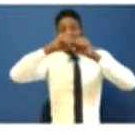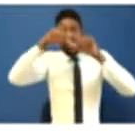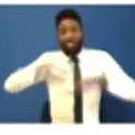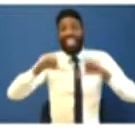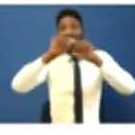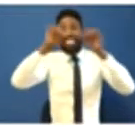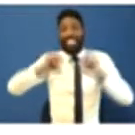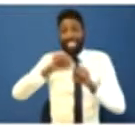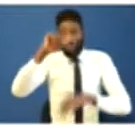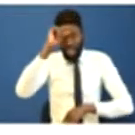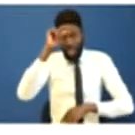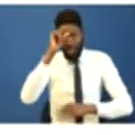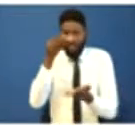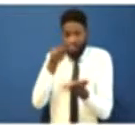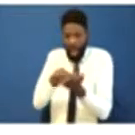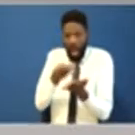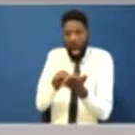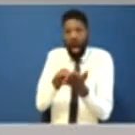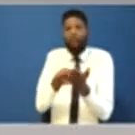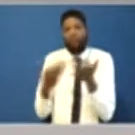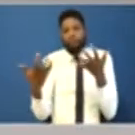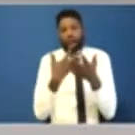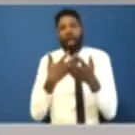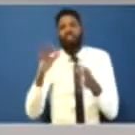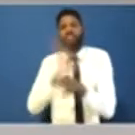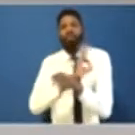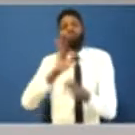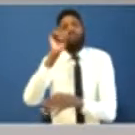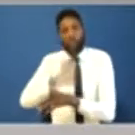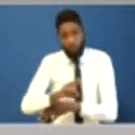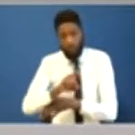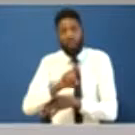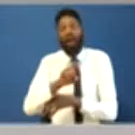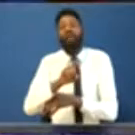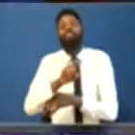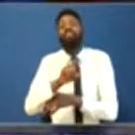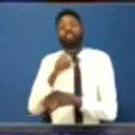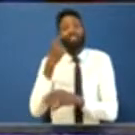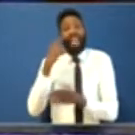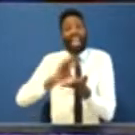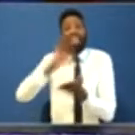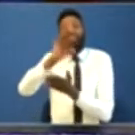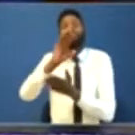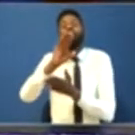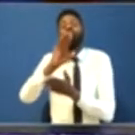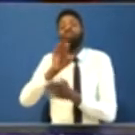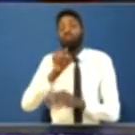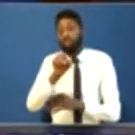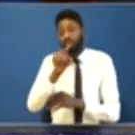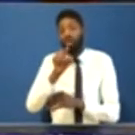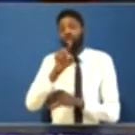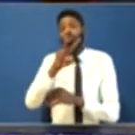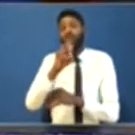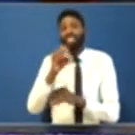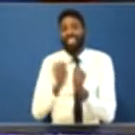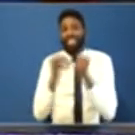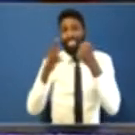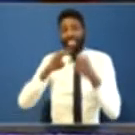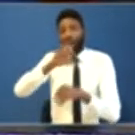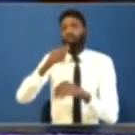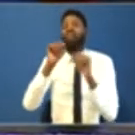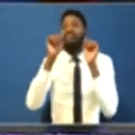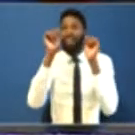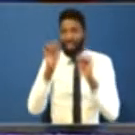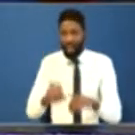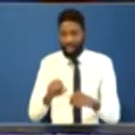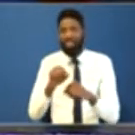do follow functions and according to the commission of revenue location 2019 the county can easily collect 78 billion